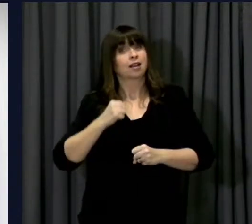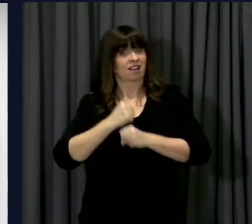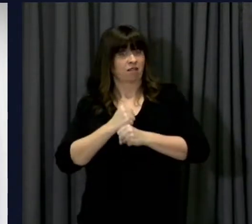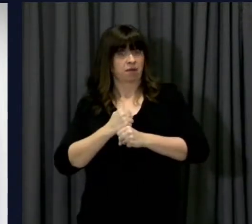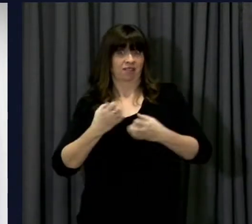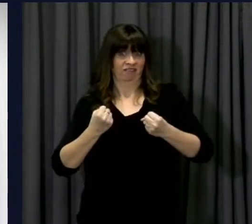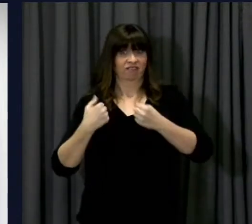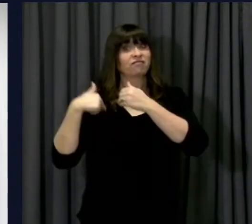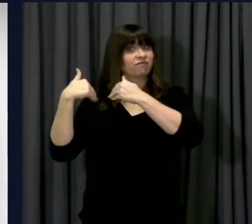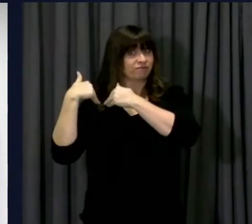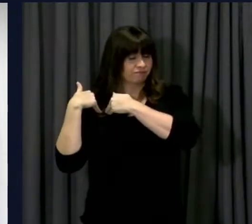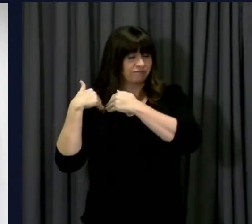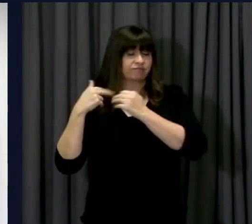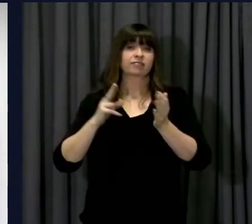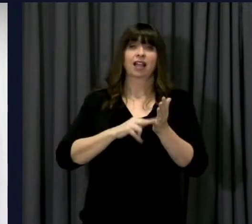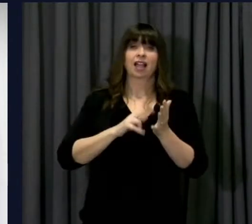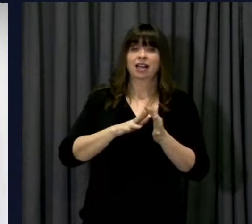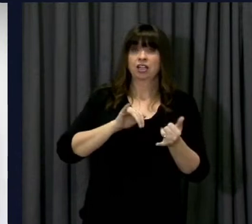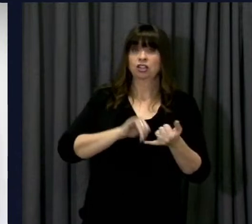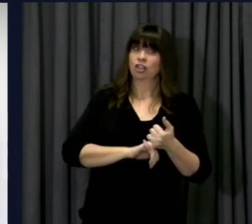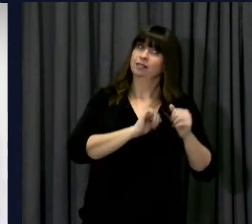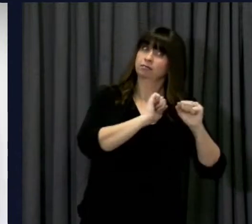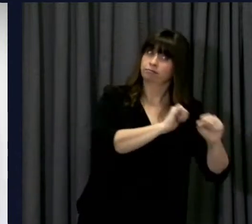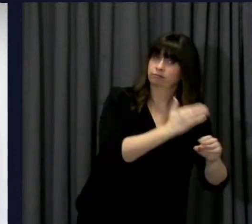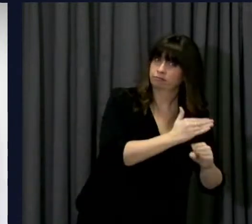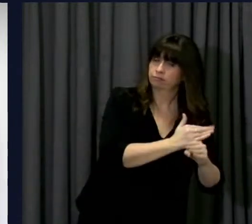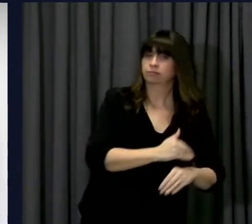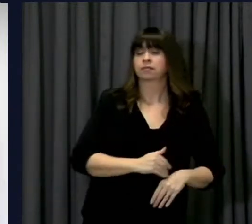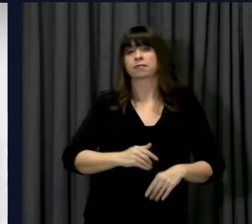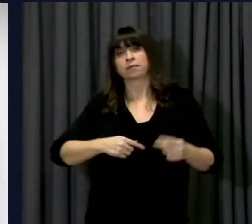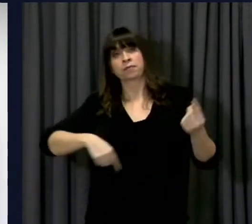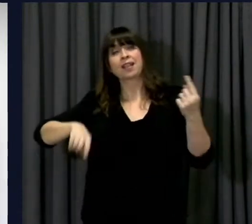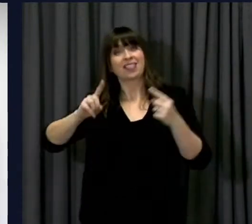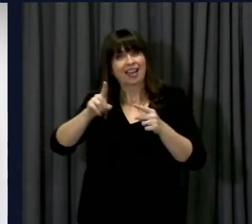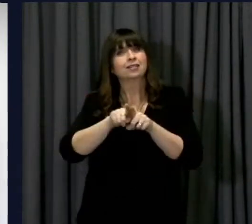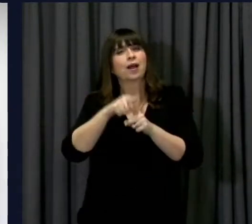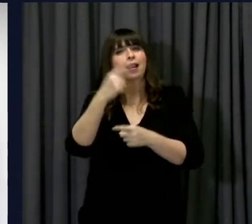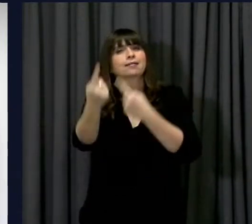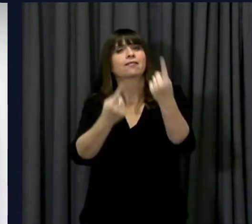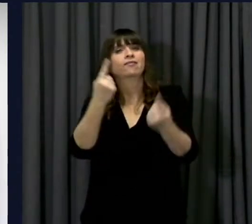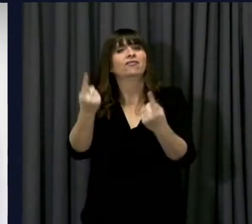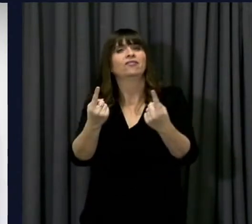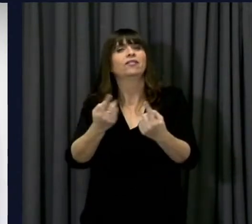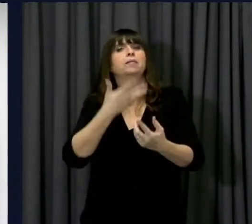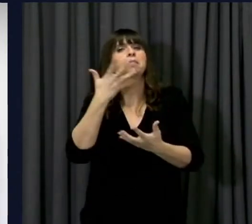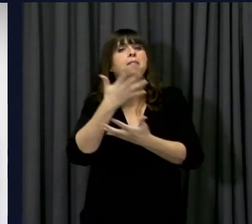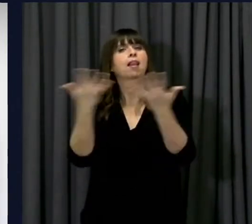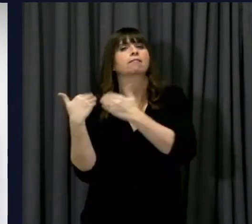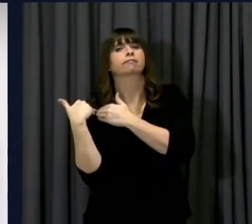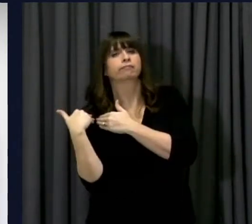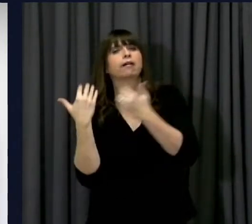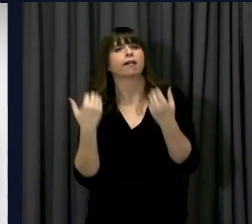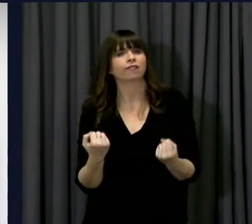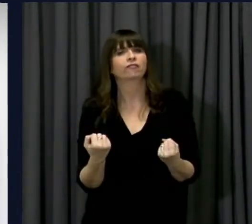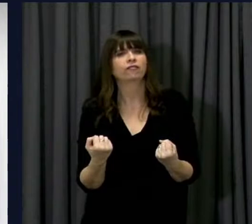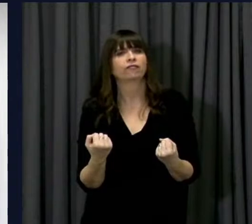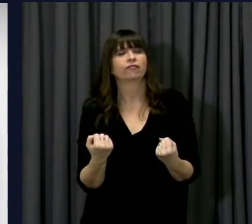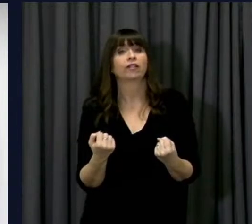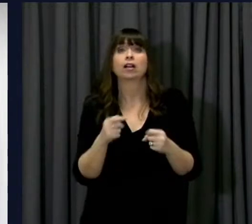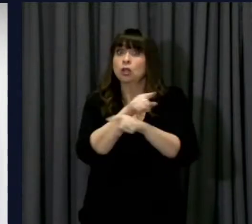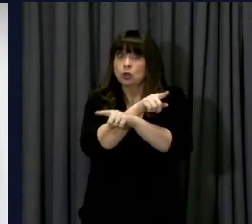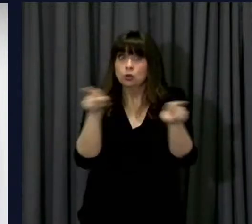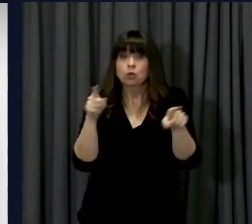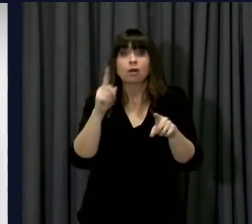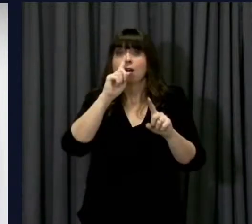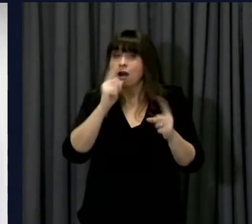as indeed will our NHS, and it's then about how each of us as members of the public play our part too. And if we can't attend, then